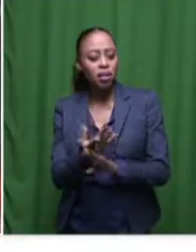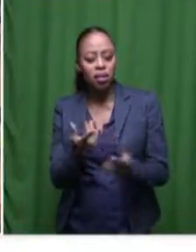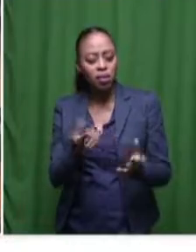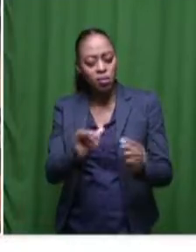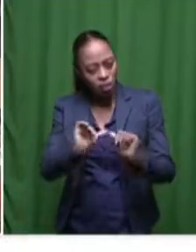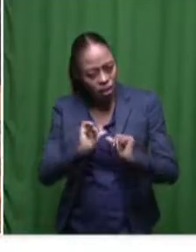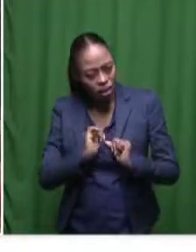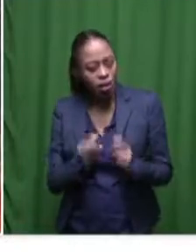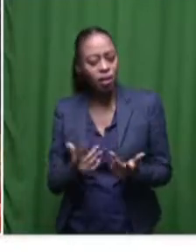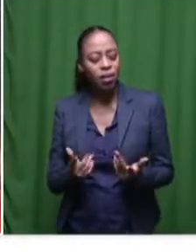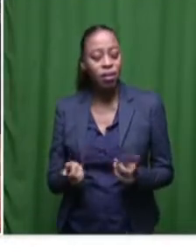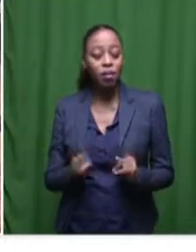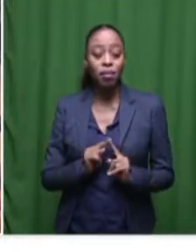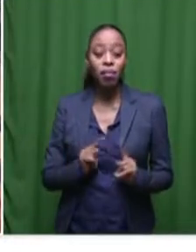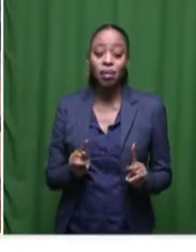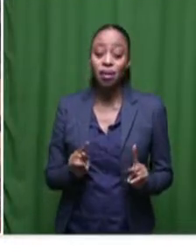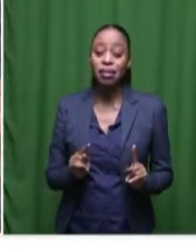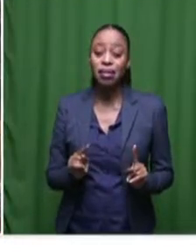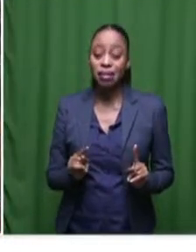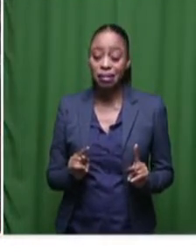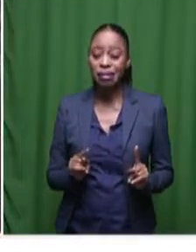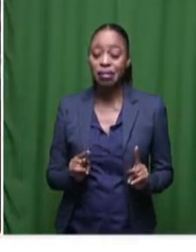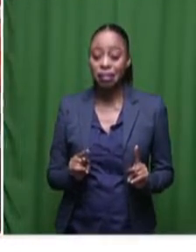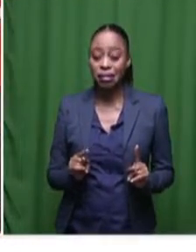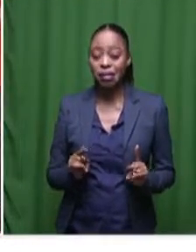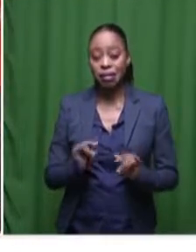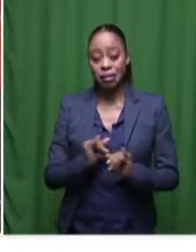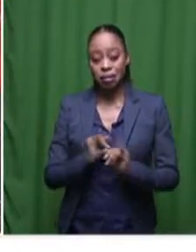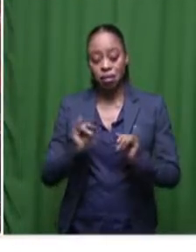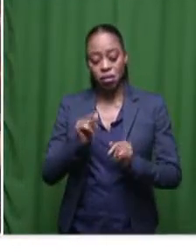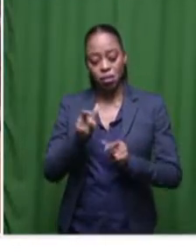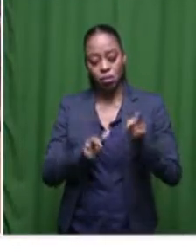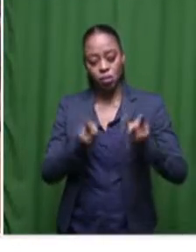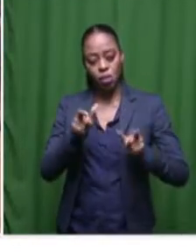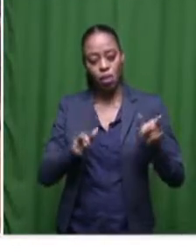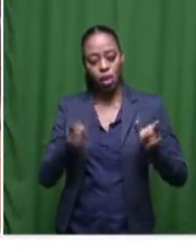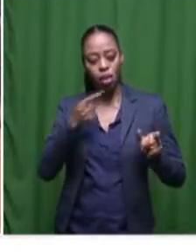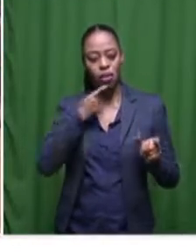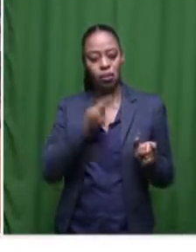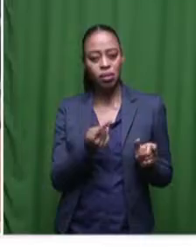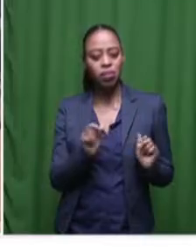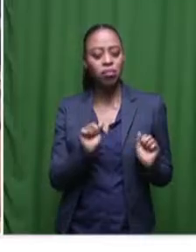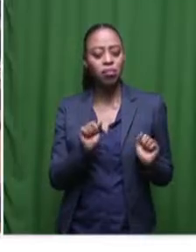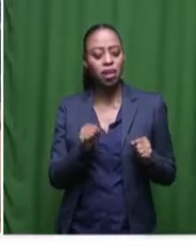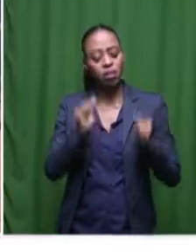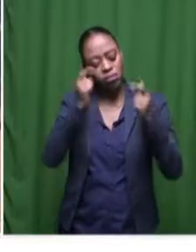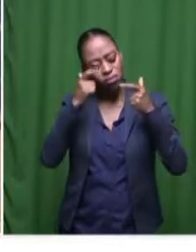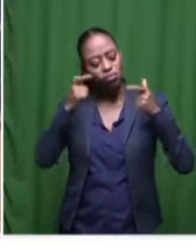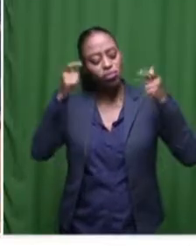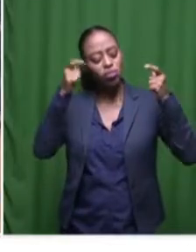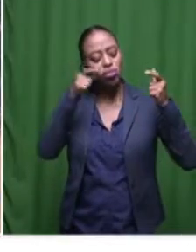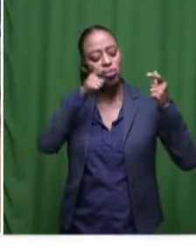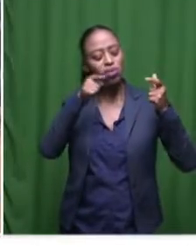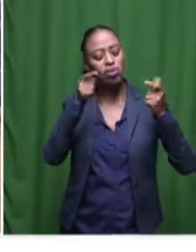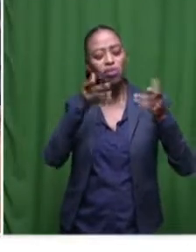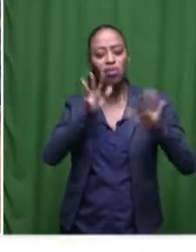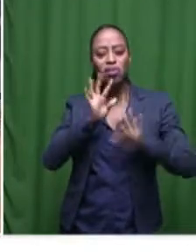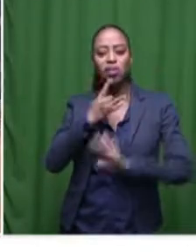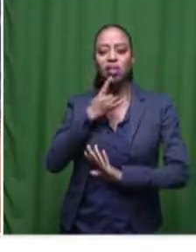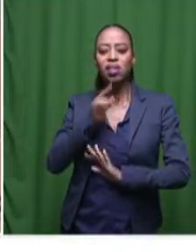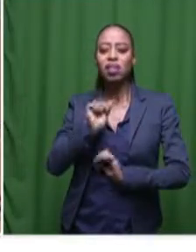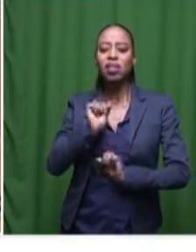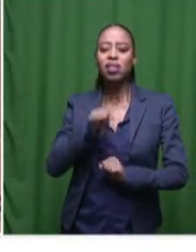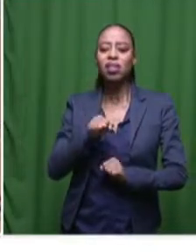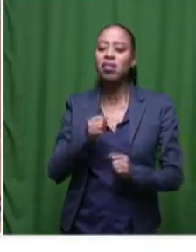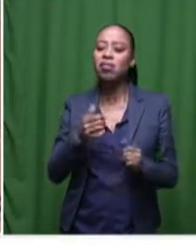it. But it speaks to a bigger picture of people saying, yes, the Queen did indicate that she was